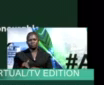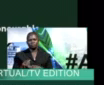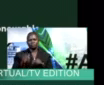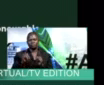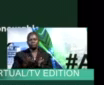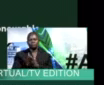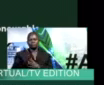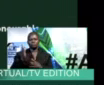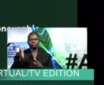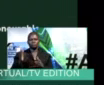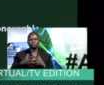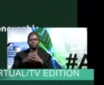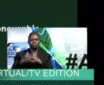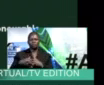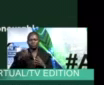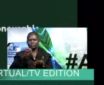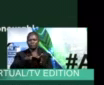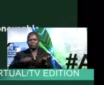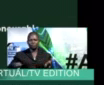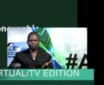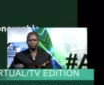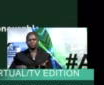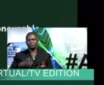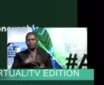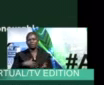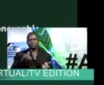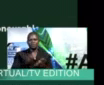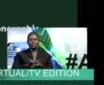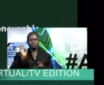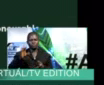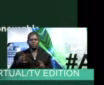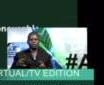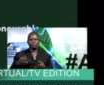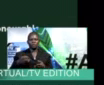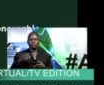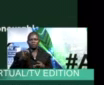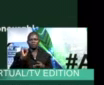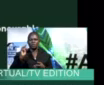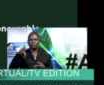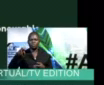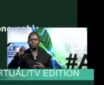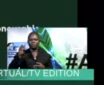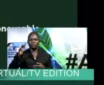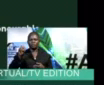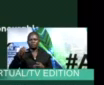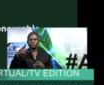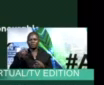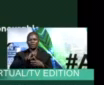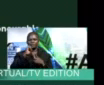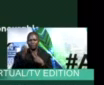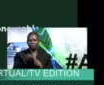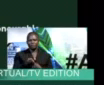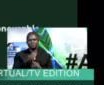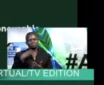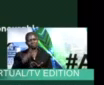fossil fuels and generators will be removed, and that will improve the